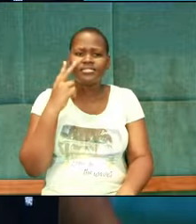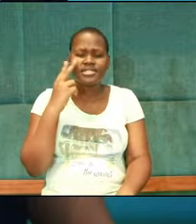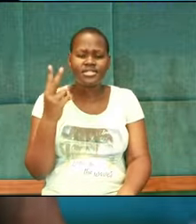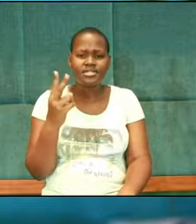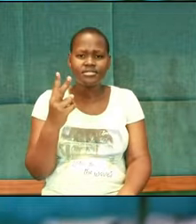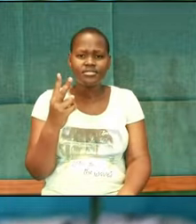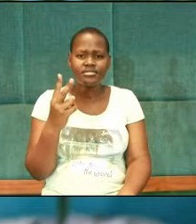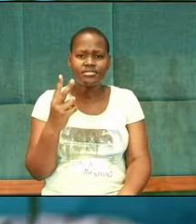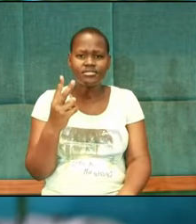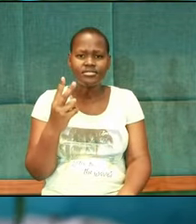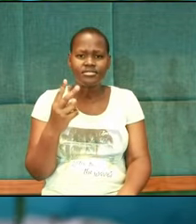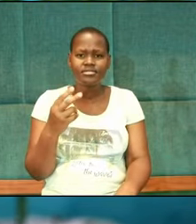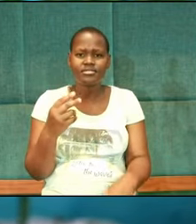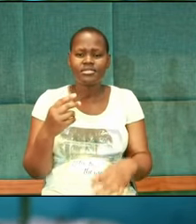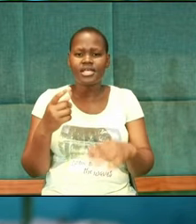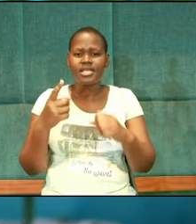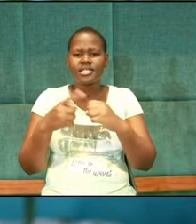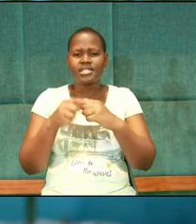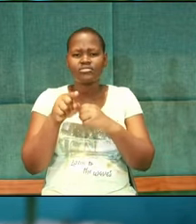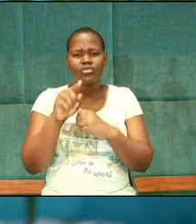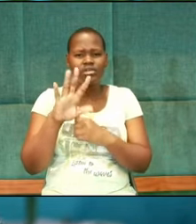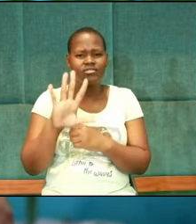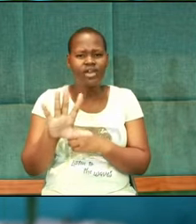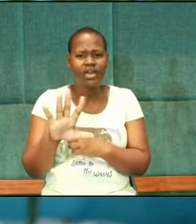are 6.5 feet tall.